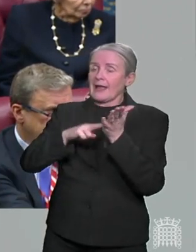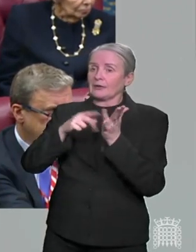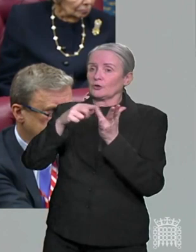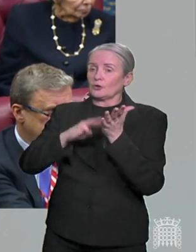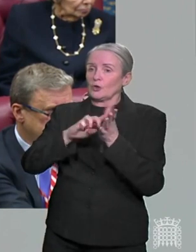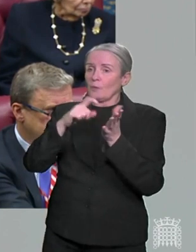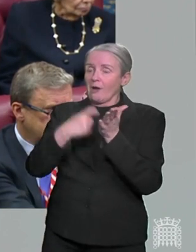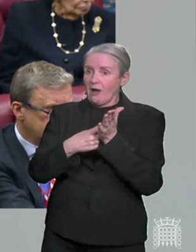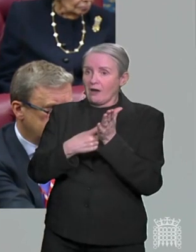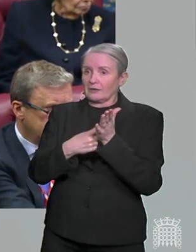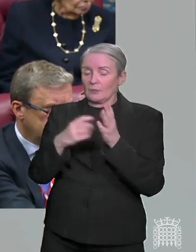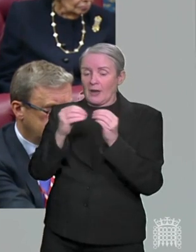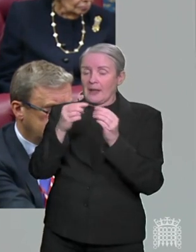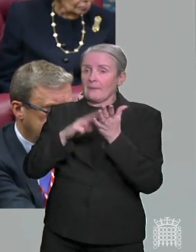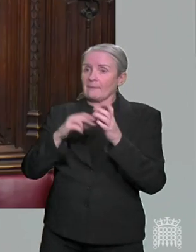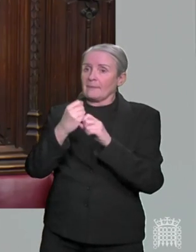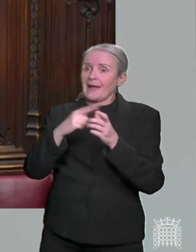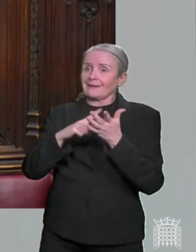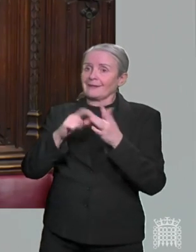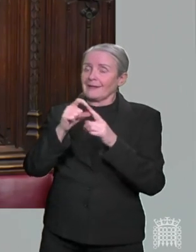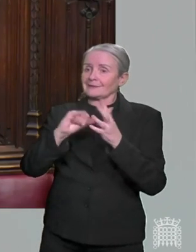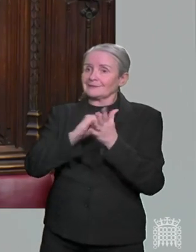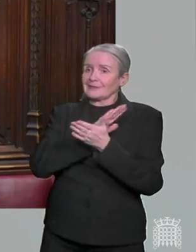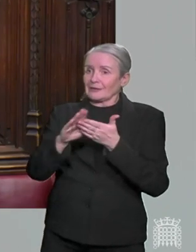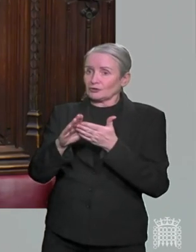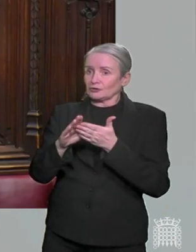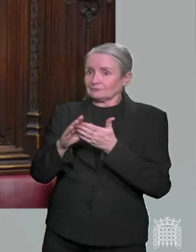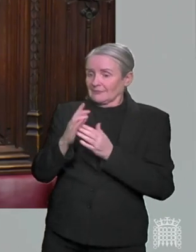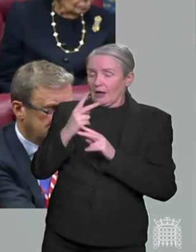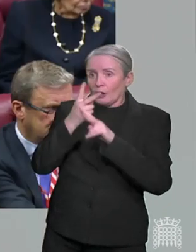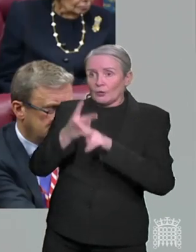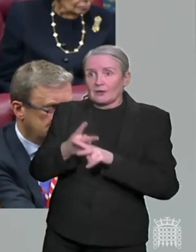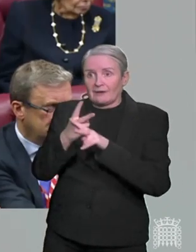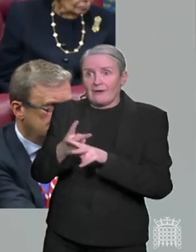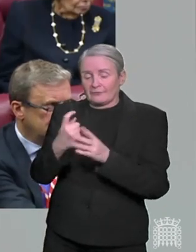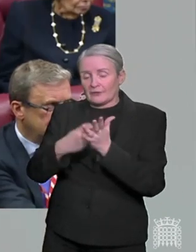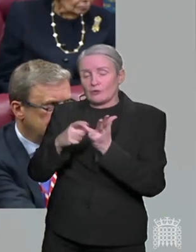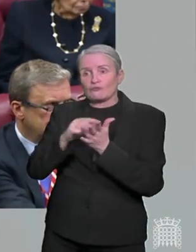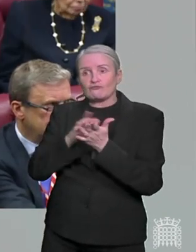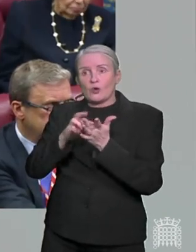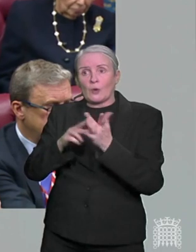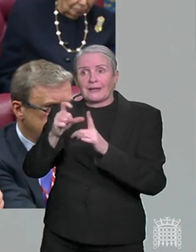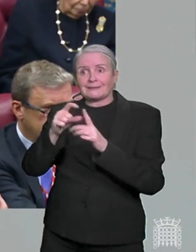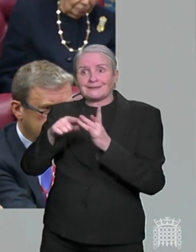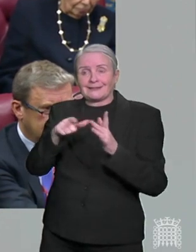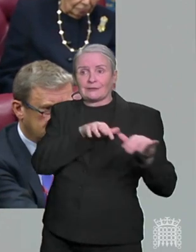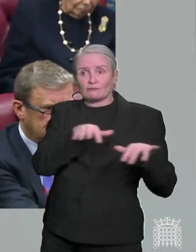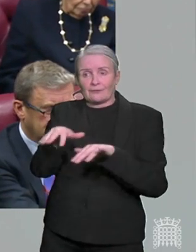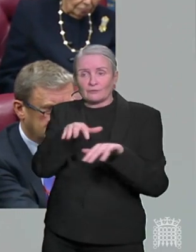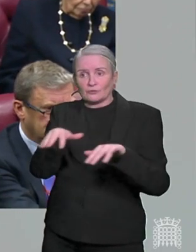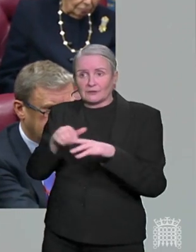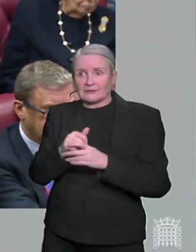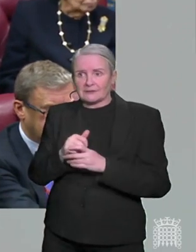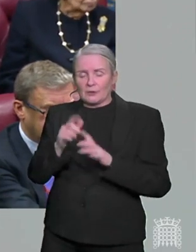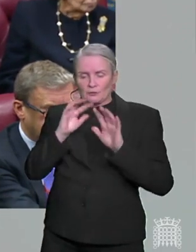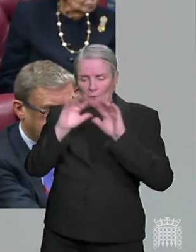of Rohingyas in very difficult conditions. So I think it is important we try and keep a focus on what is happening around the world and looking at